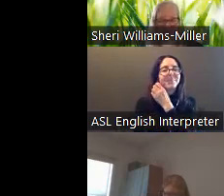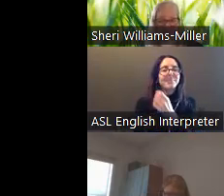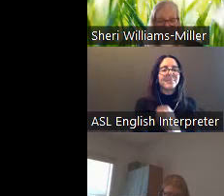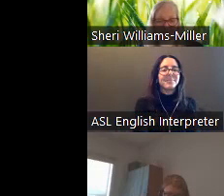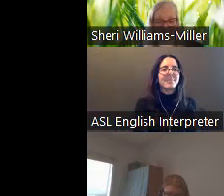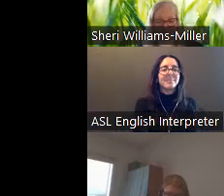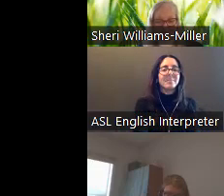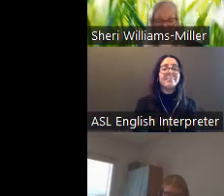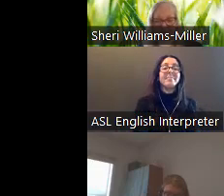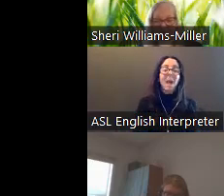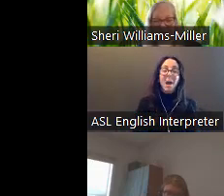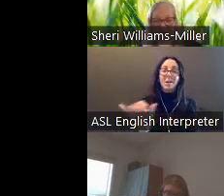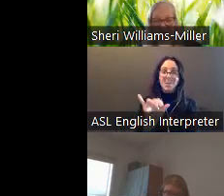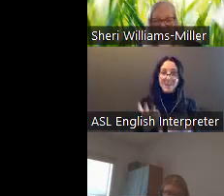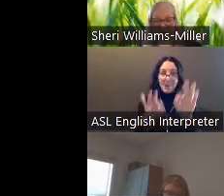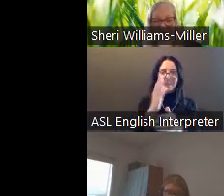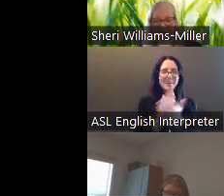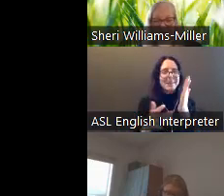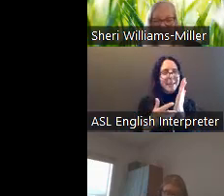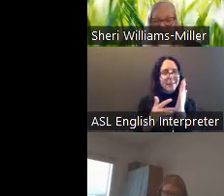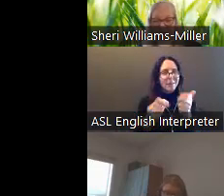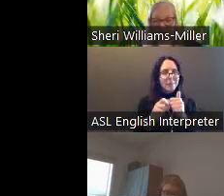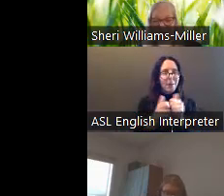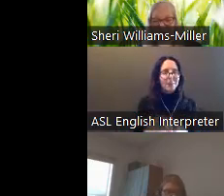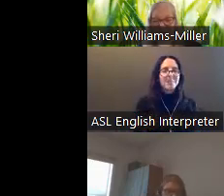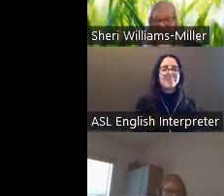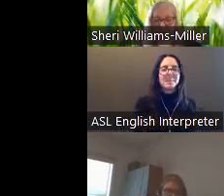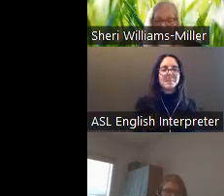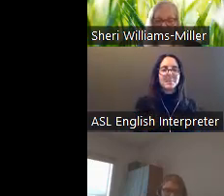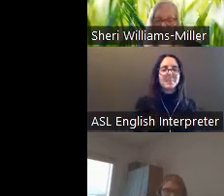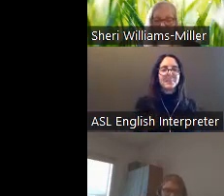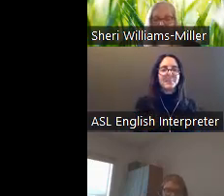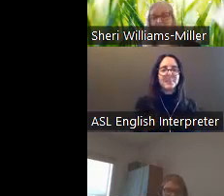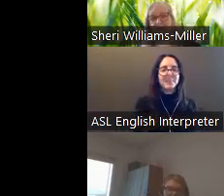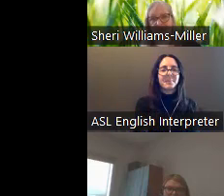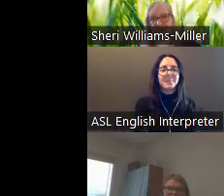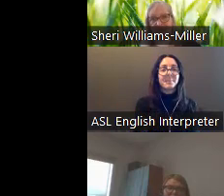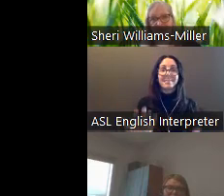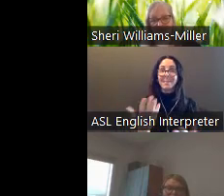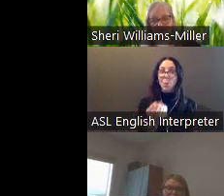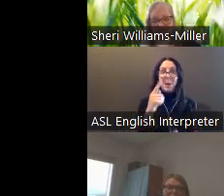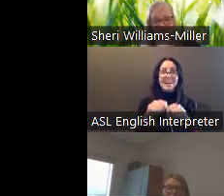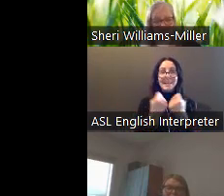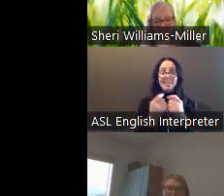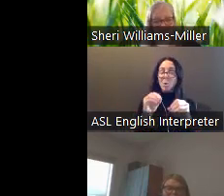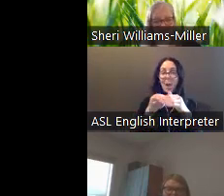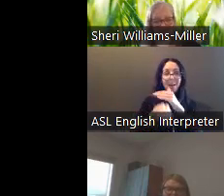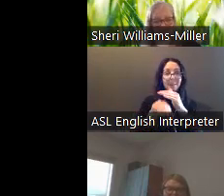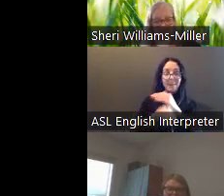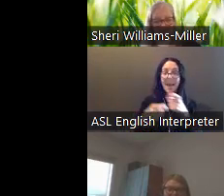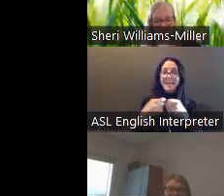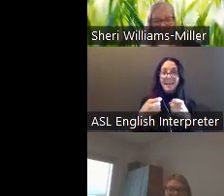technical issues were discovered in that one of the teams didn't have access in their electronic health record